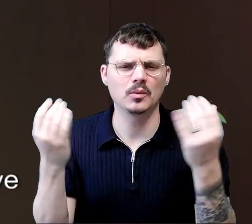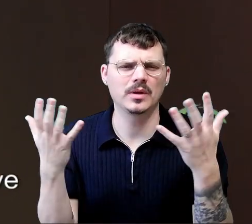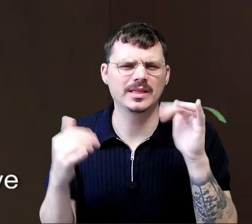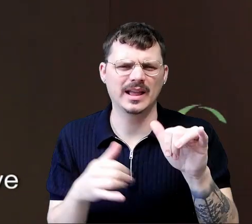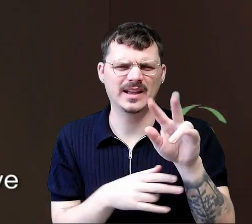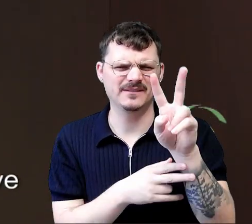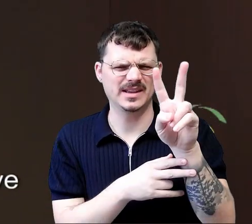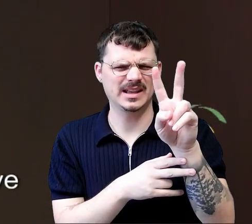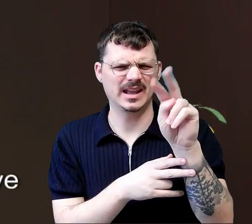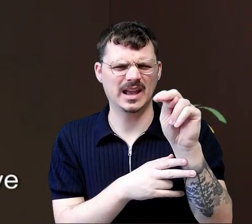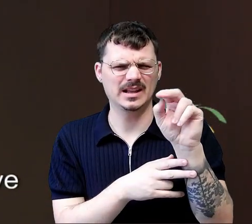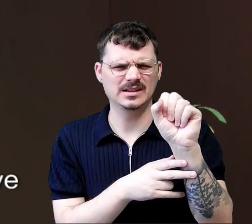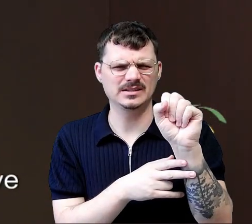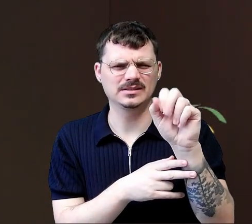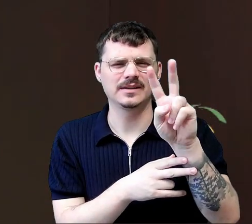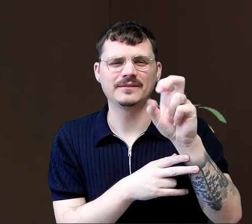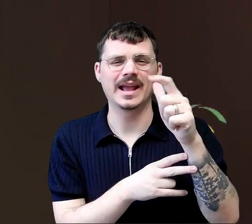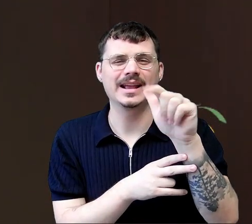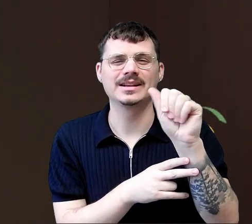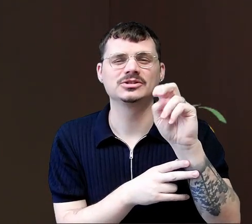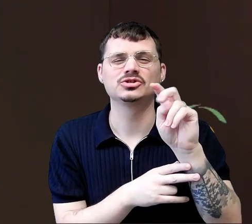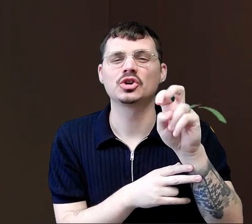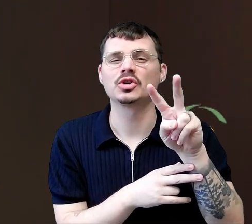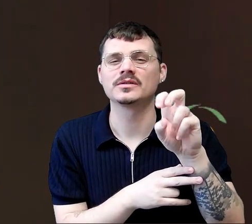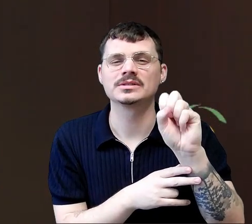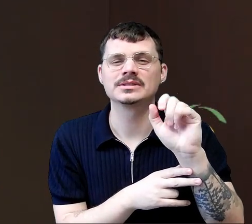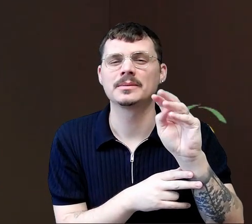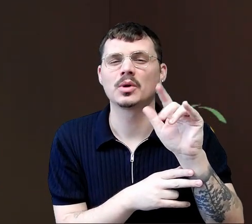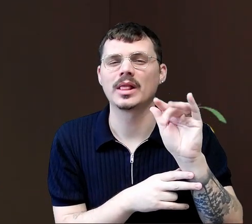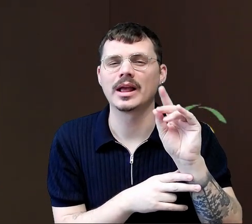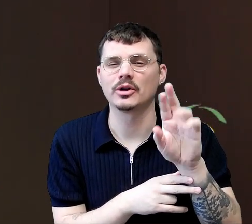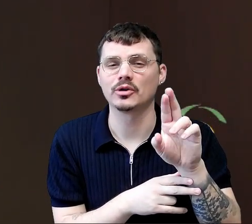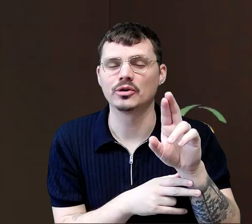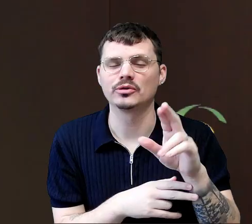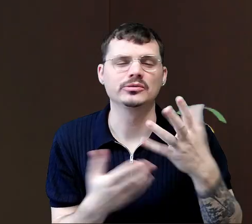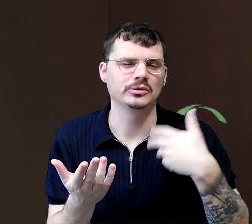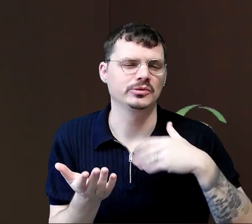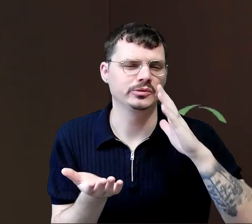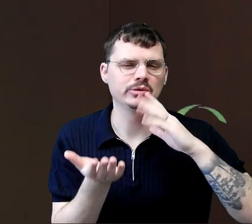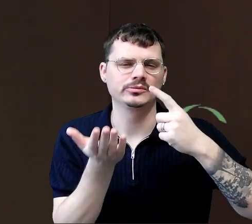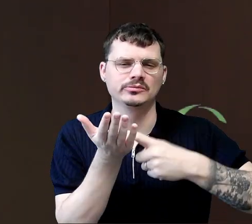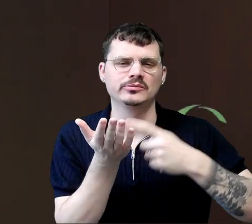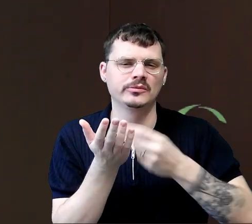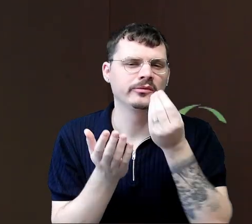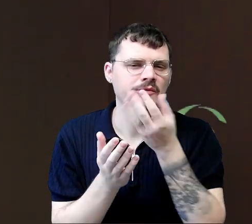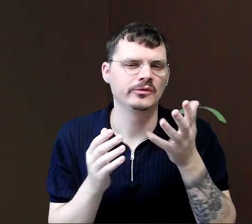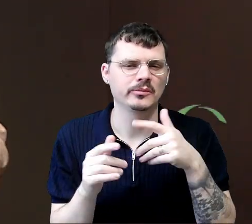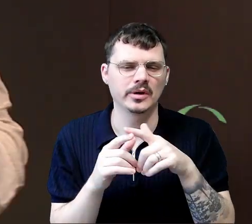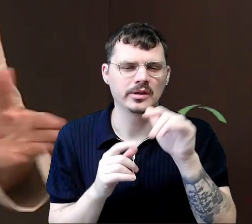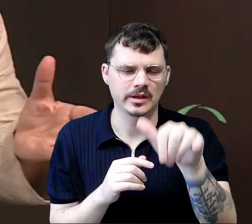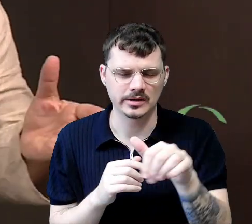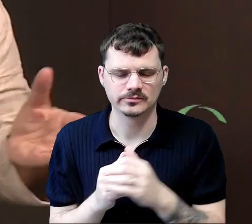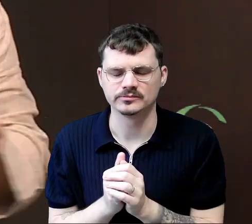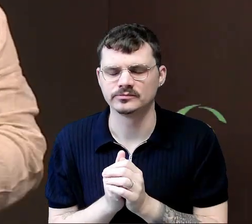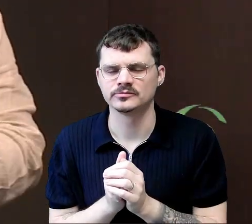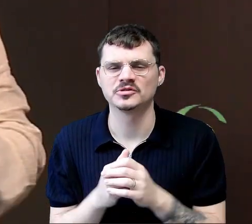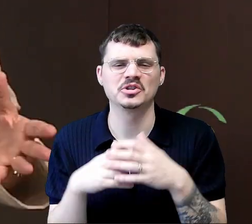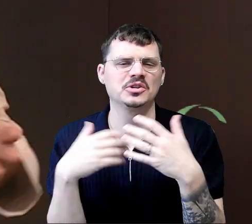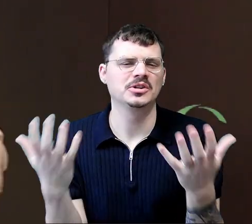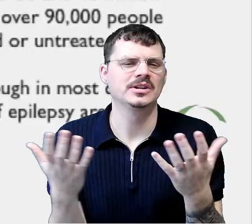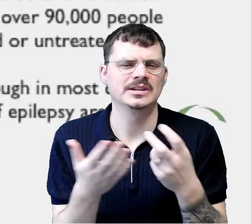this VNS thing, the vagus nerve stimulator. I'll mention a couple of words about that as well. So,